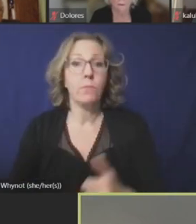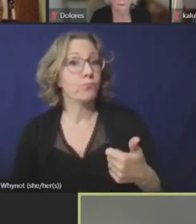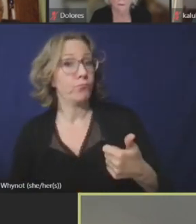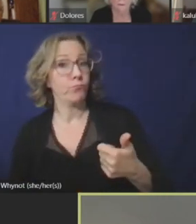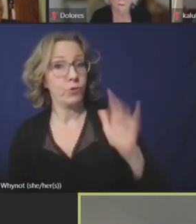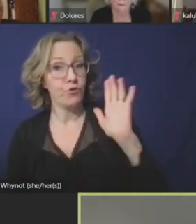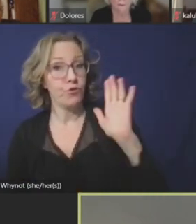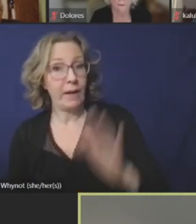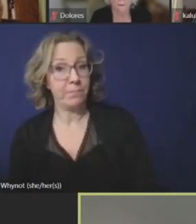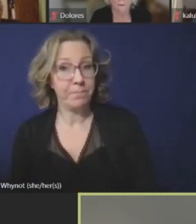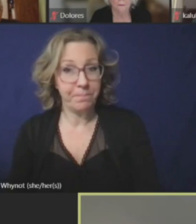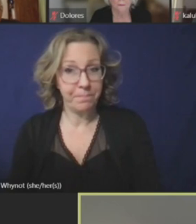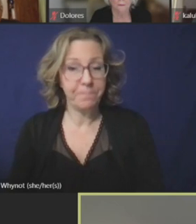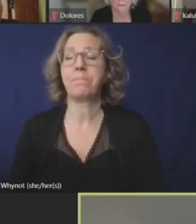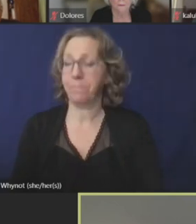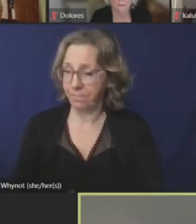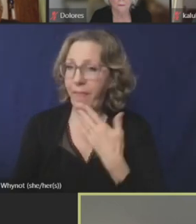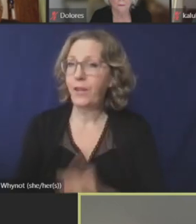Thank you.